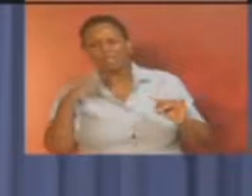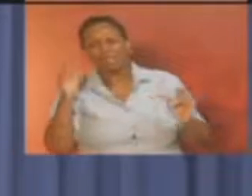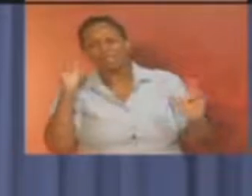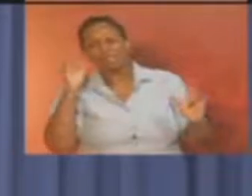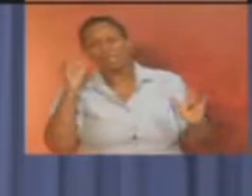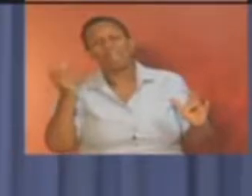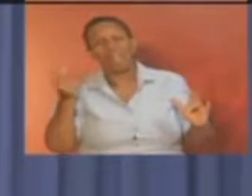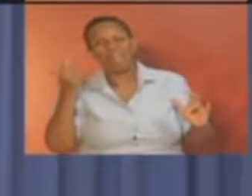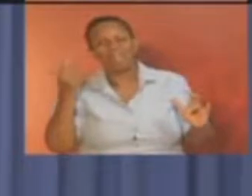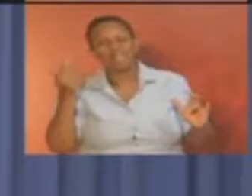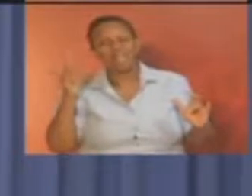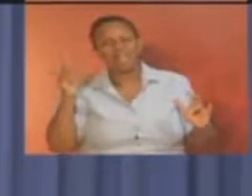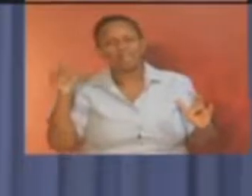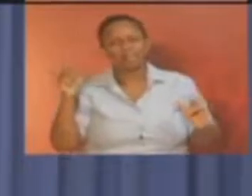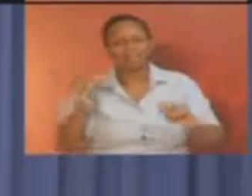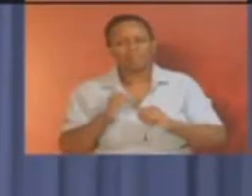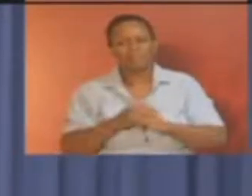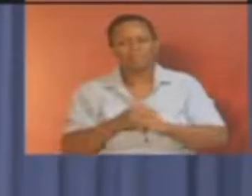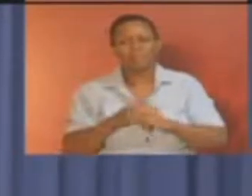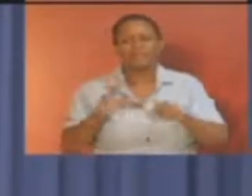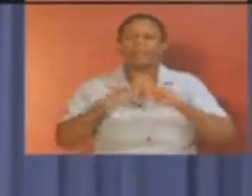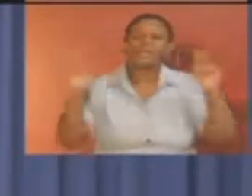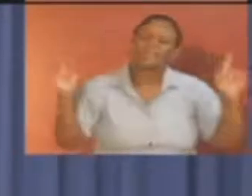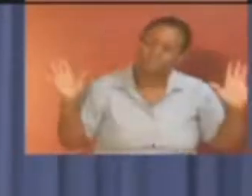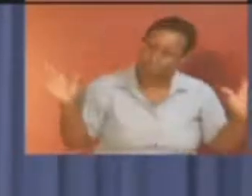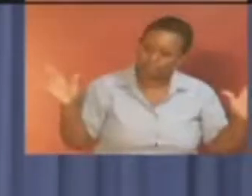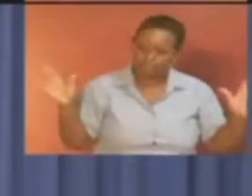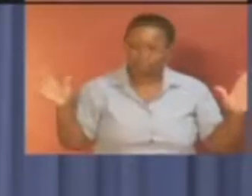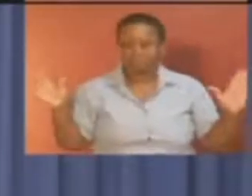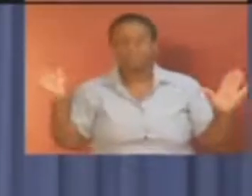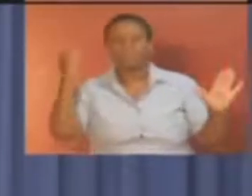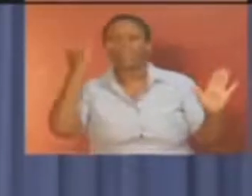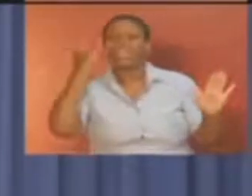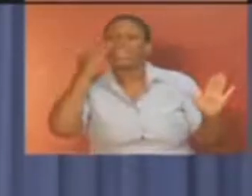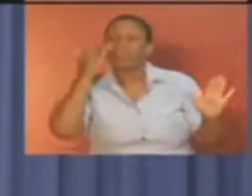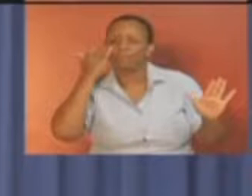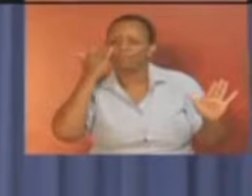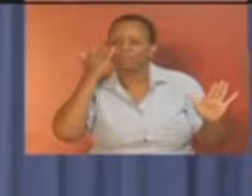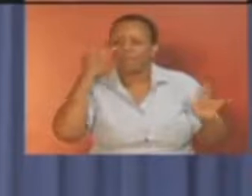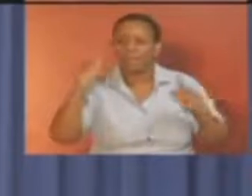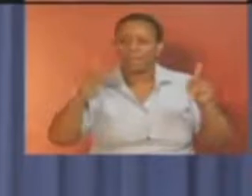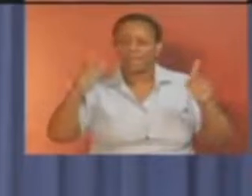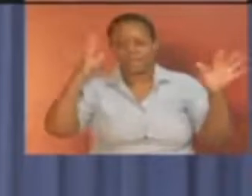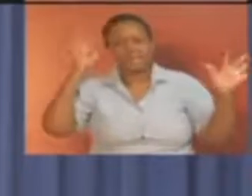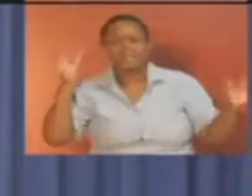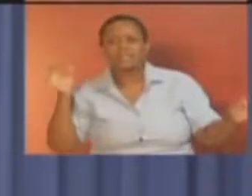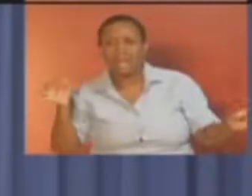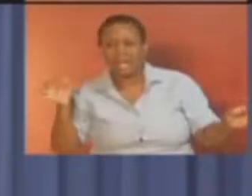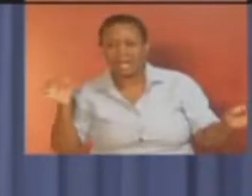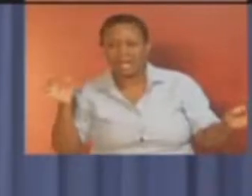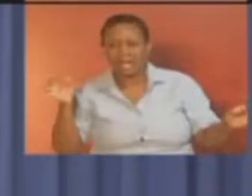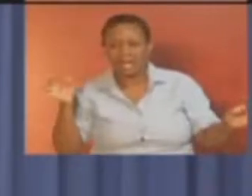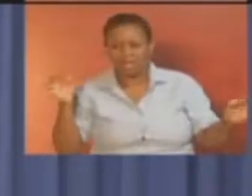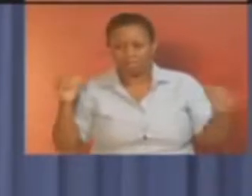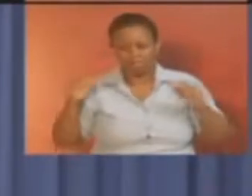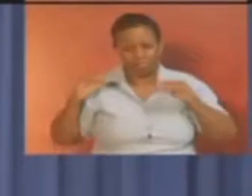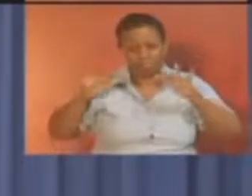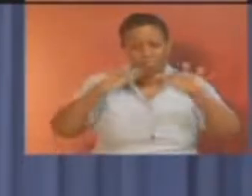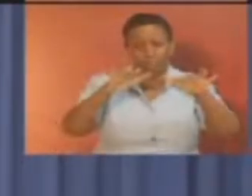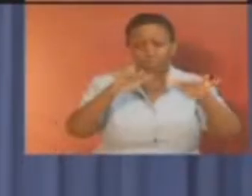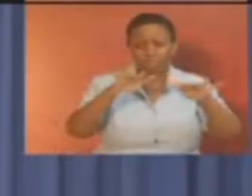Because if it becomes a place for linemen to congregate because this is the only place that is open, we will deal with that. And if, as we go